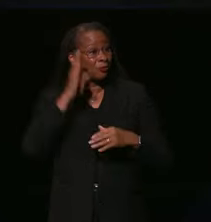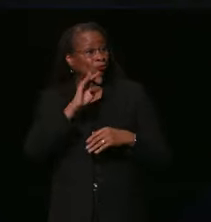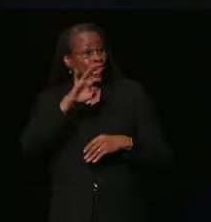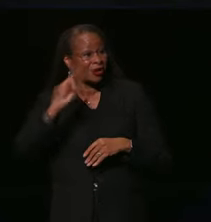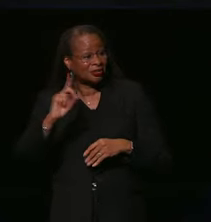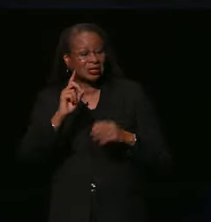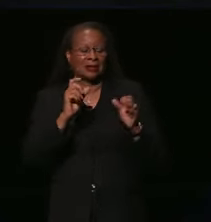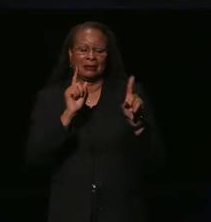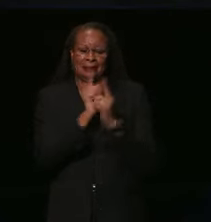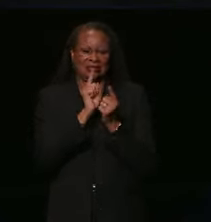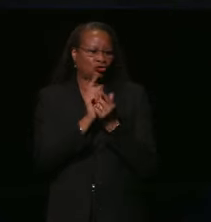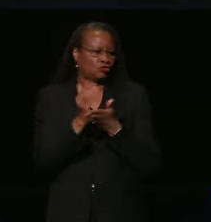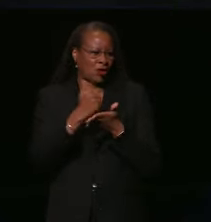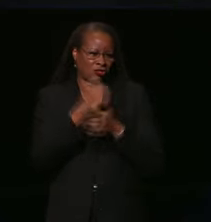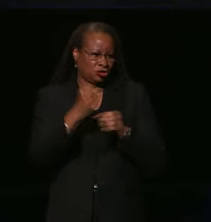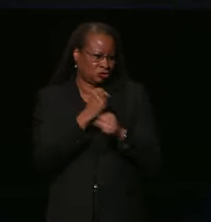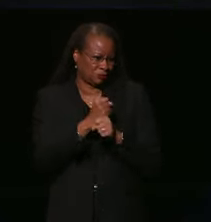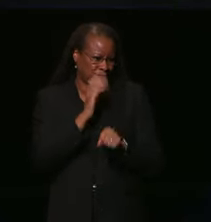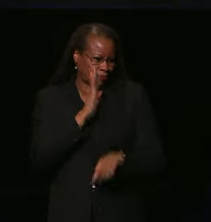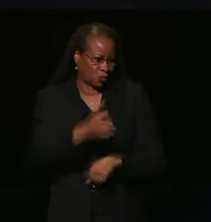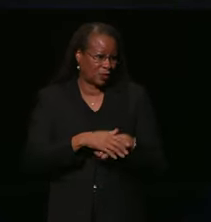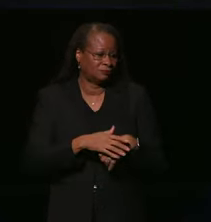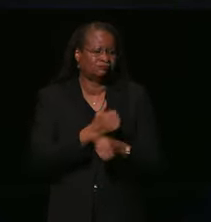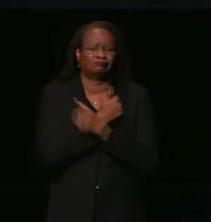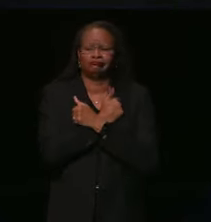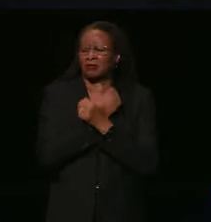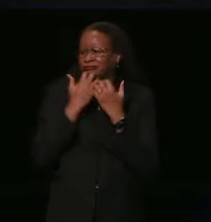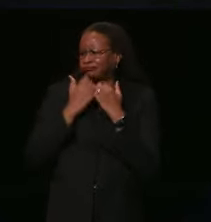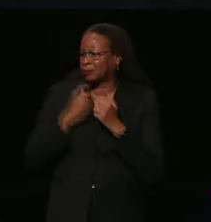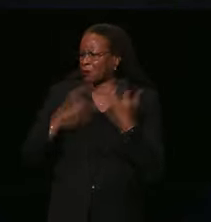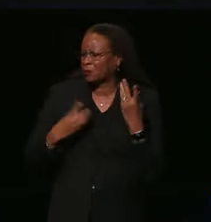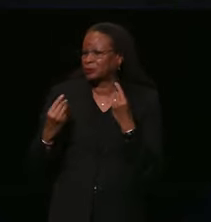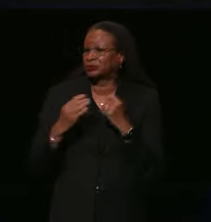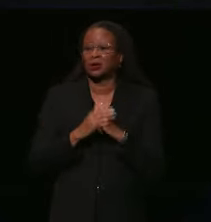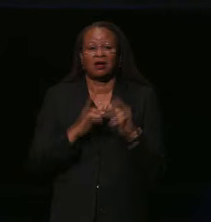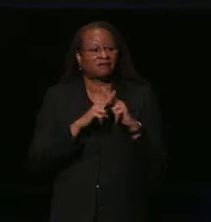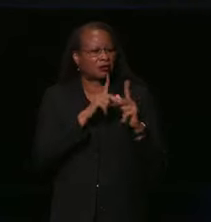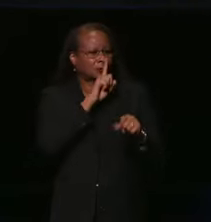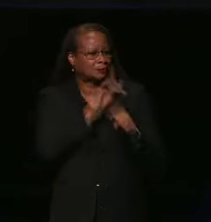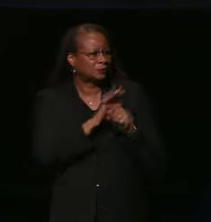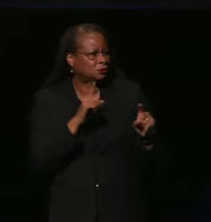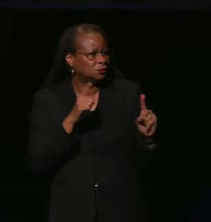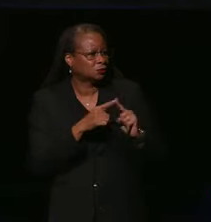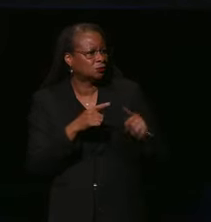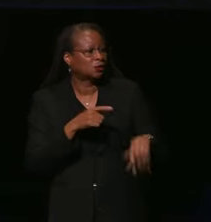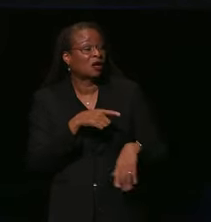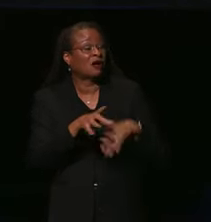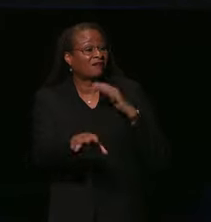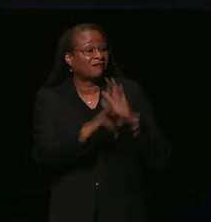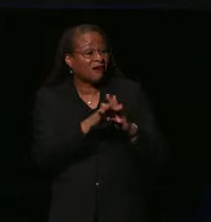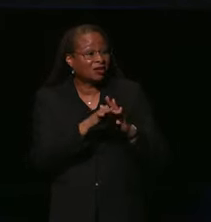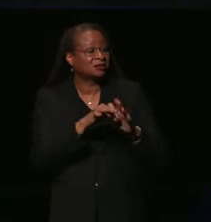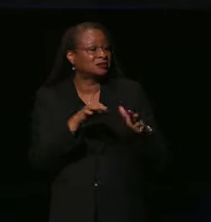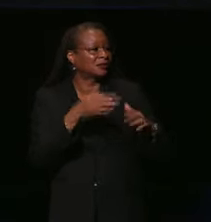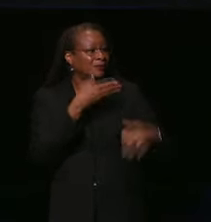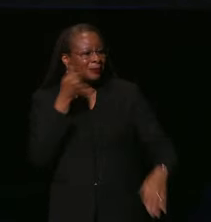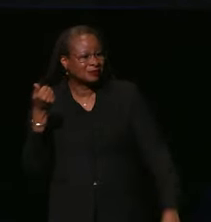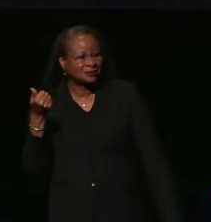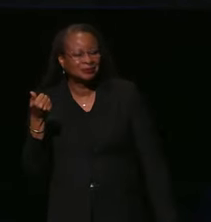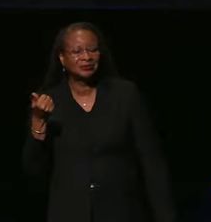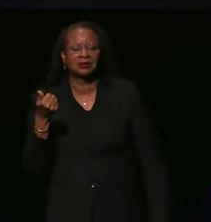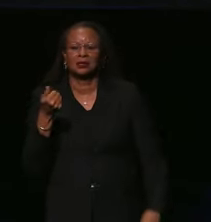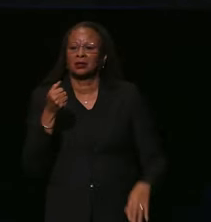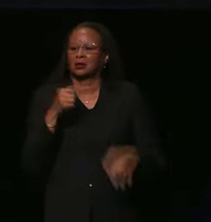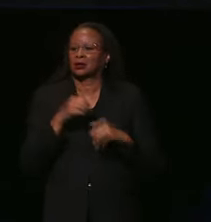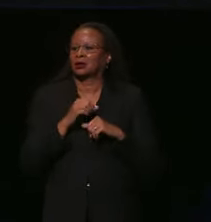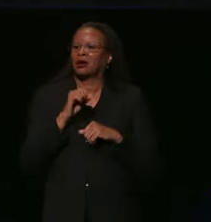meets throughout the year. We love what we do, and we're very committed to finding the very best